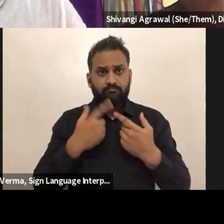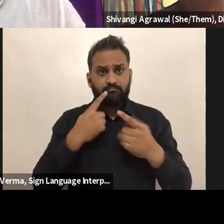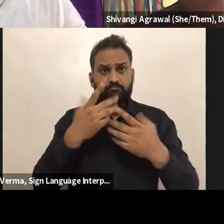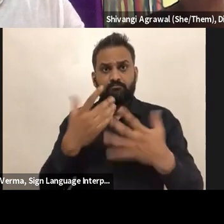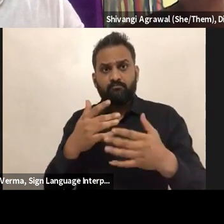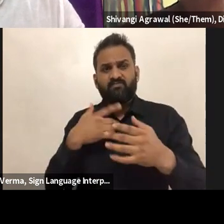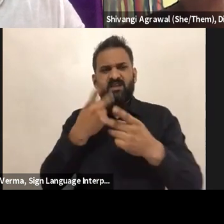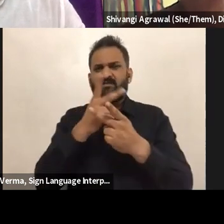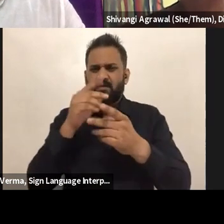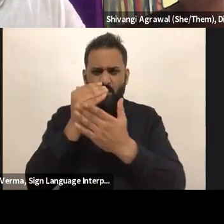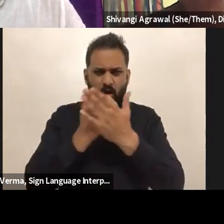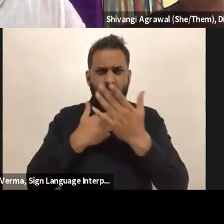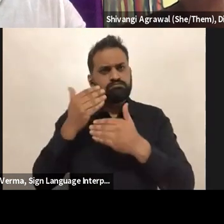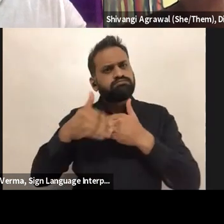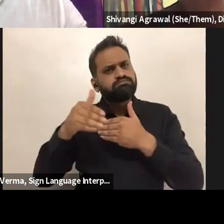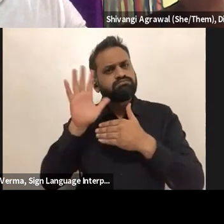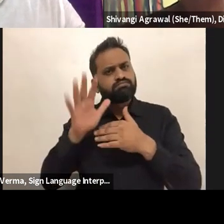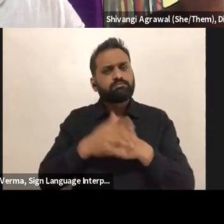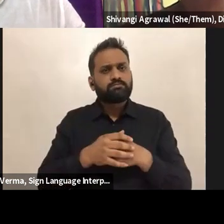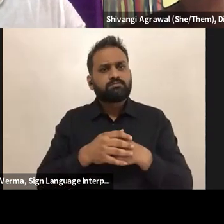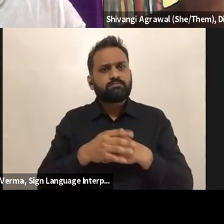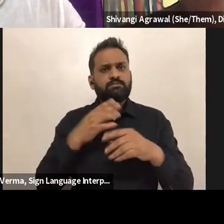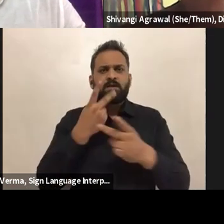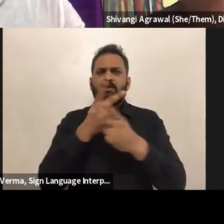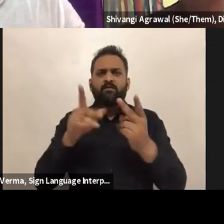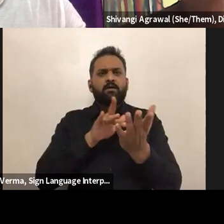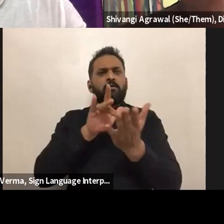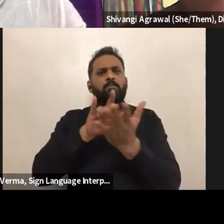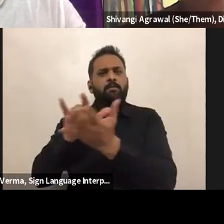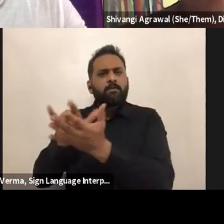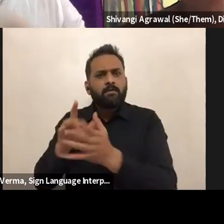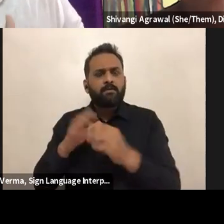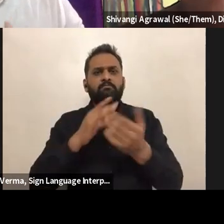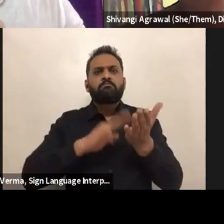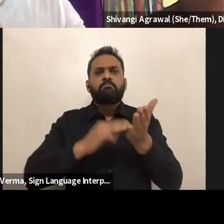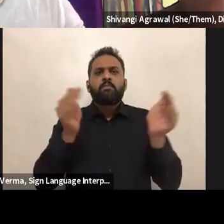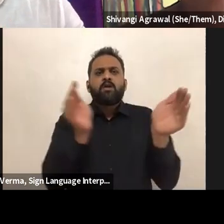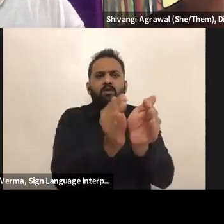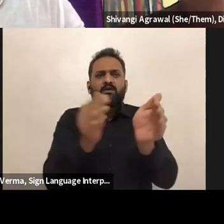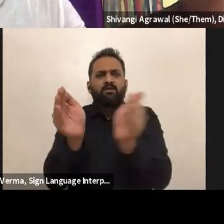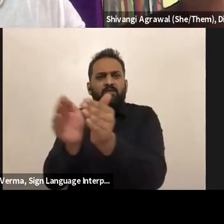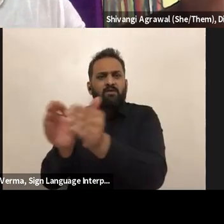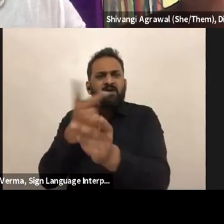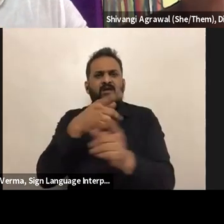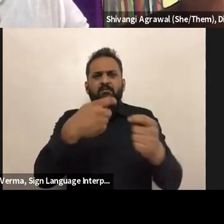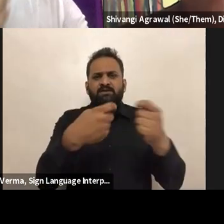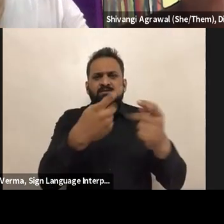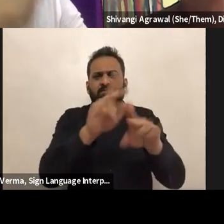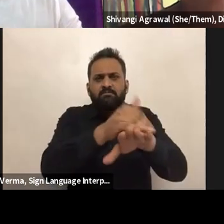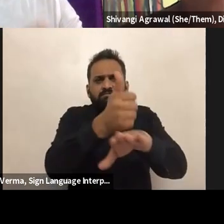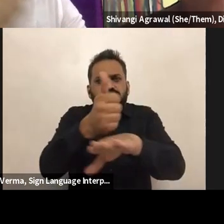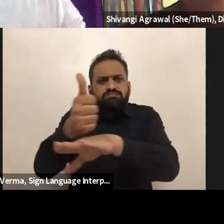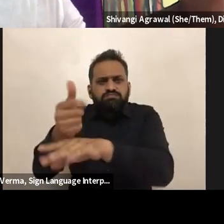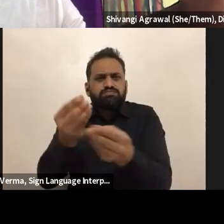program running, we had different chambers from different minority organizations certifying their businesses, and I was given a mandate